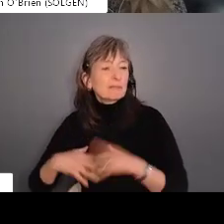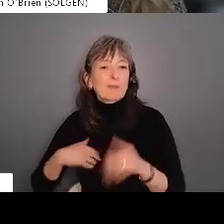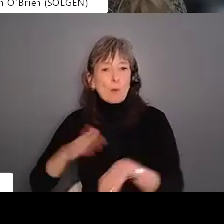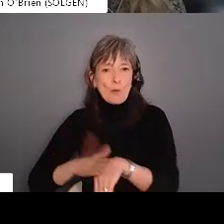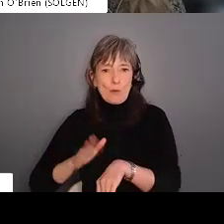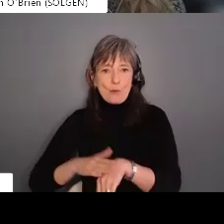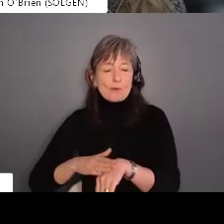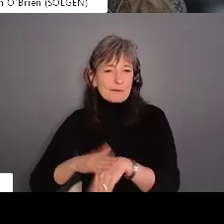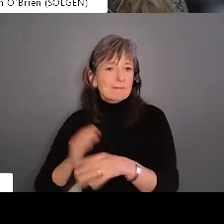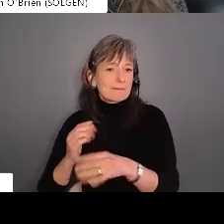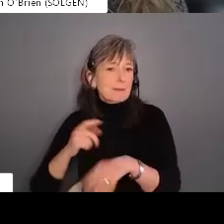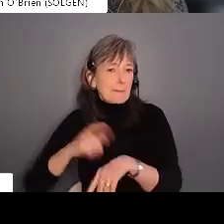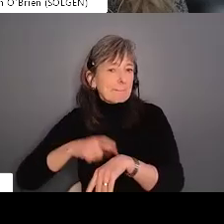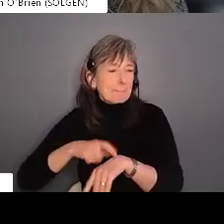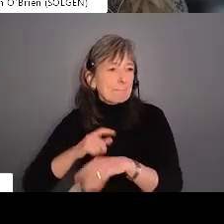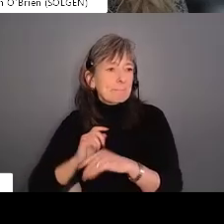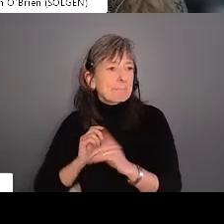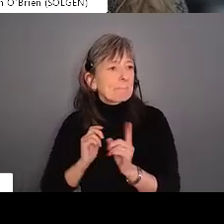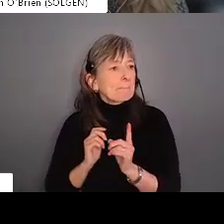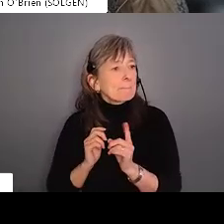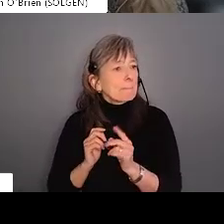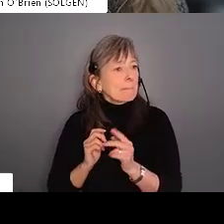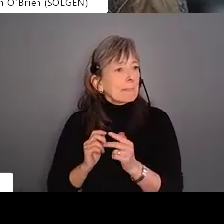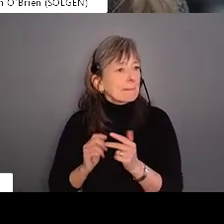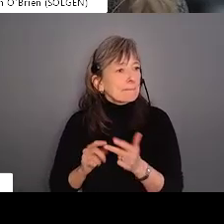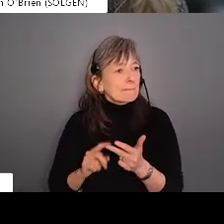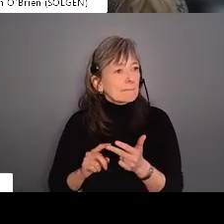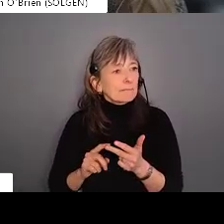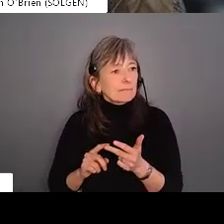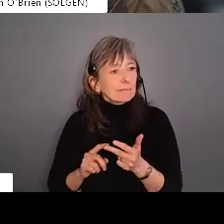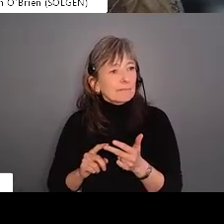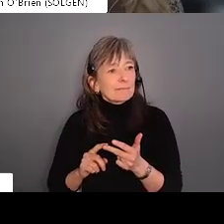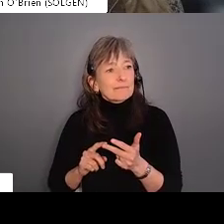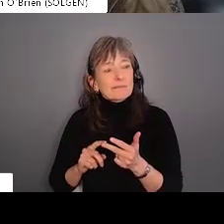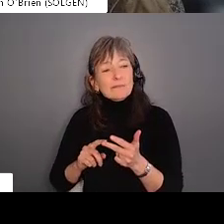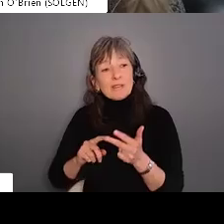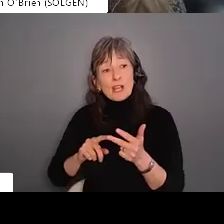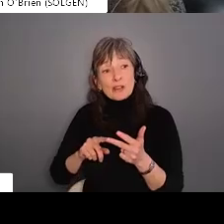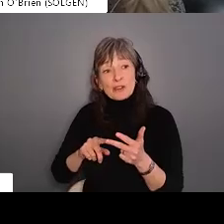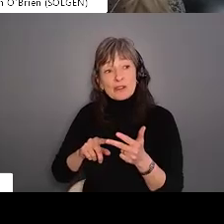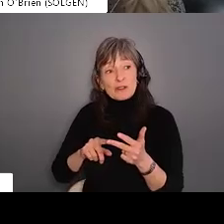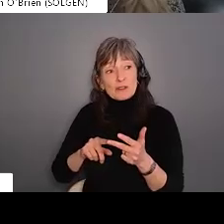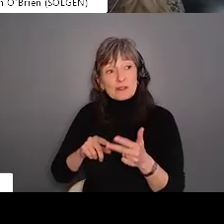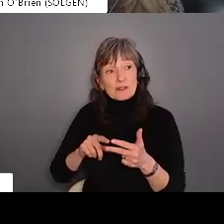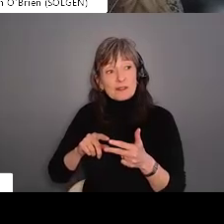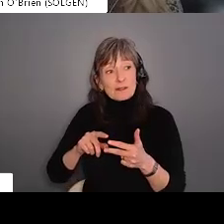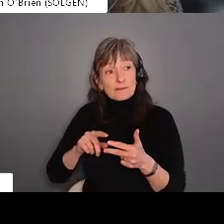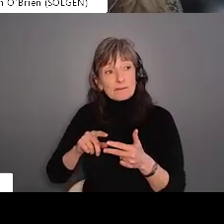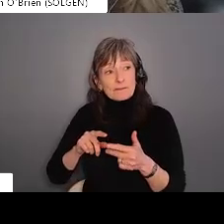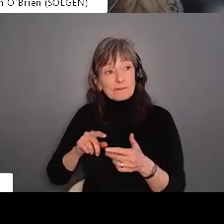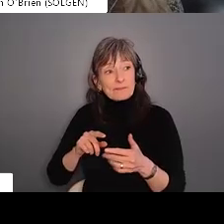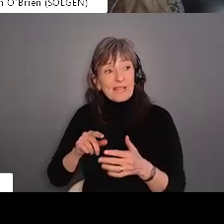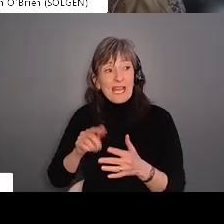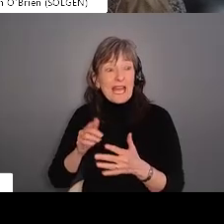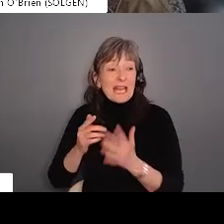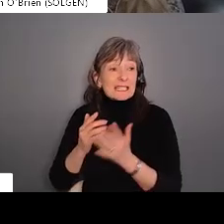here in our slide is that the perpetrator or person who caused the death has actually threatened to kill the victim in 34%